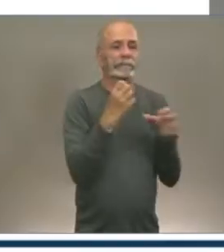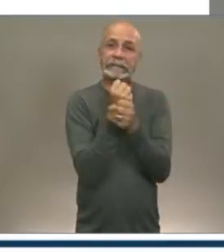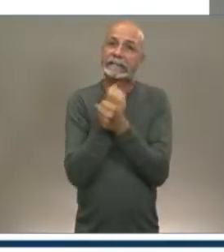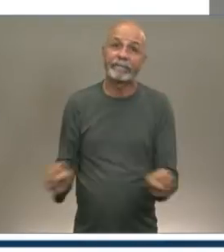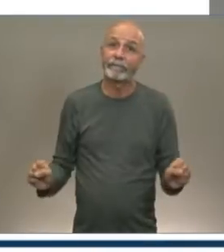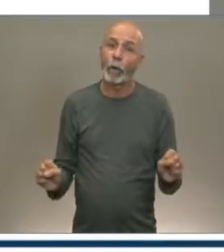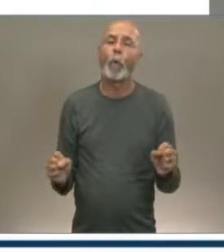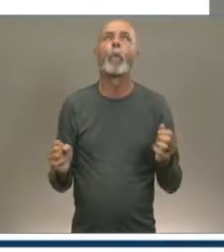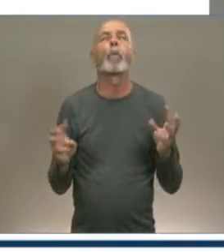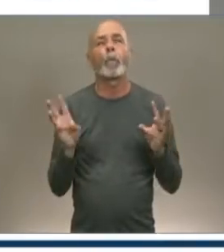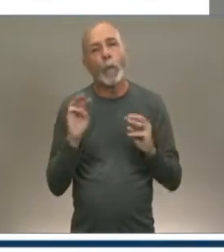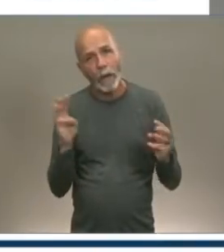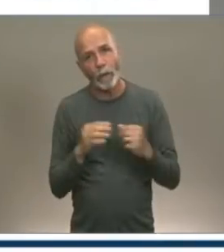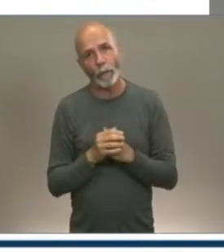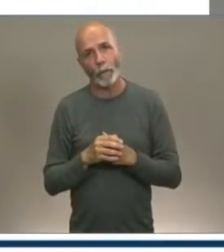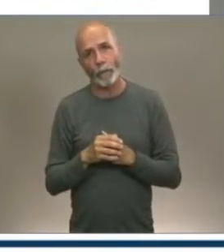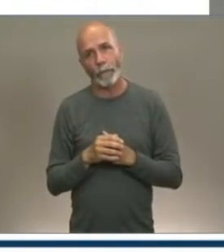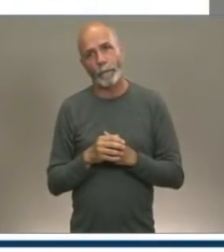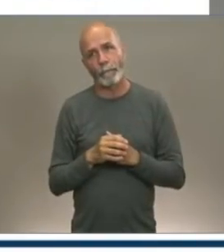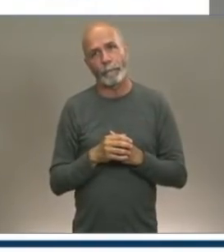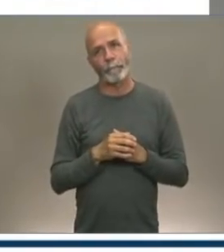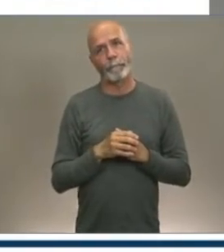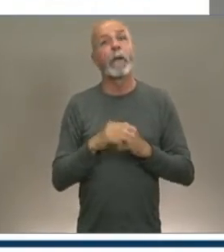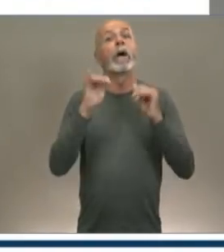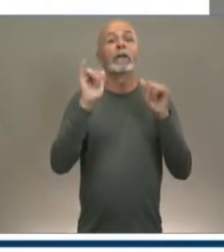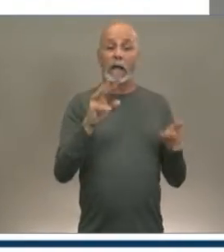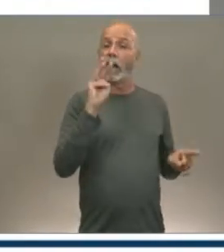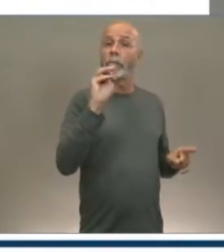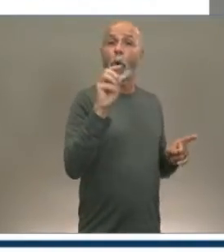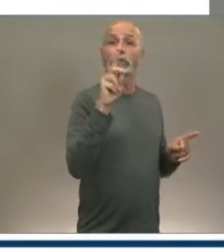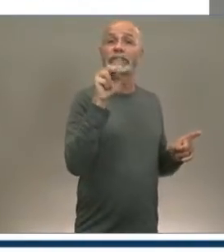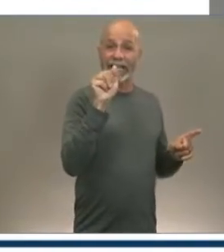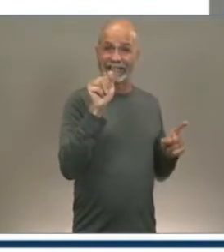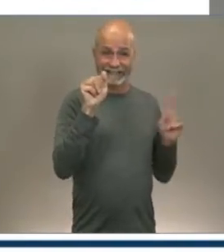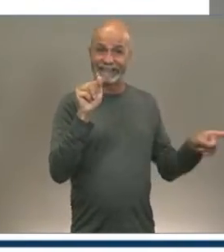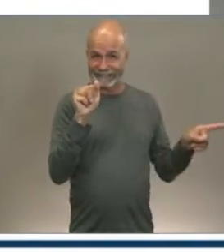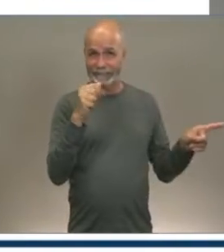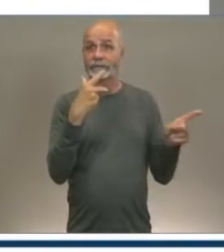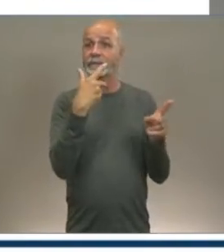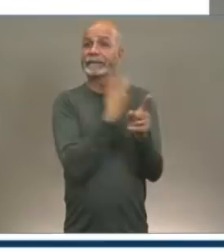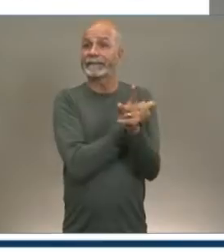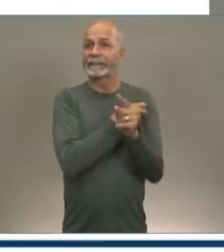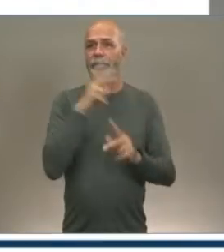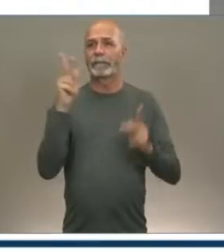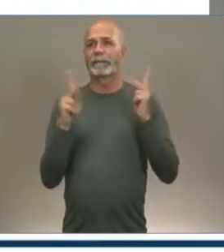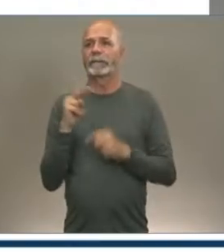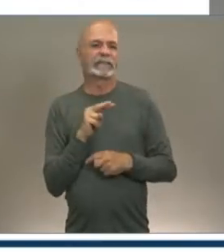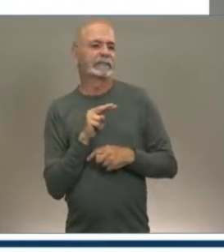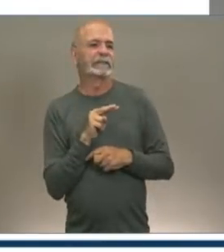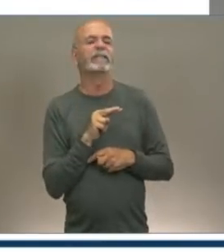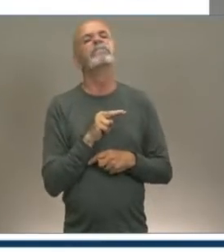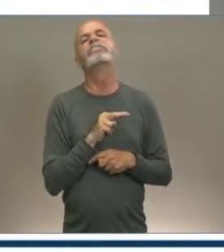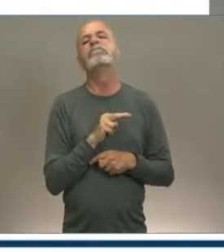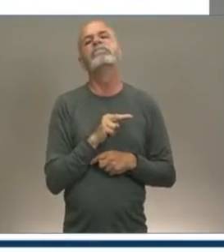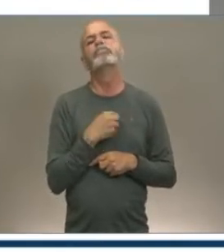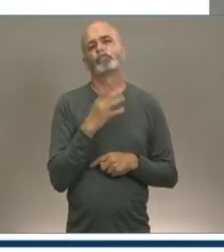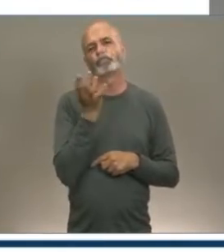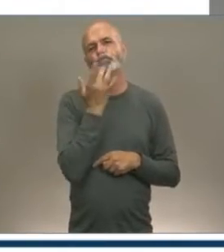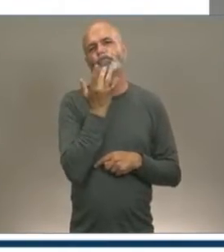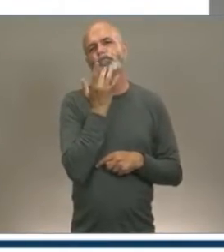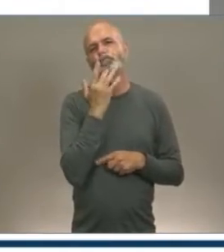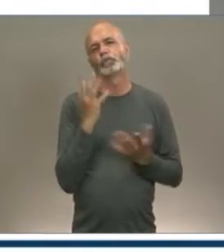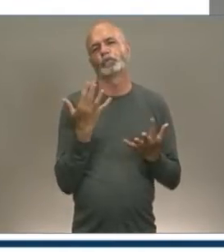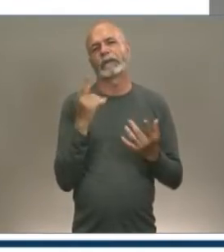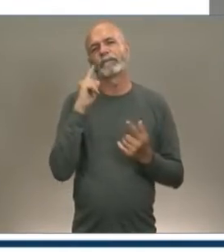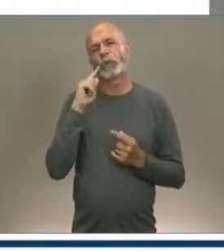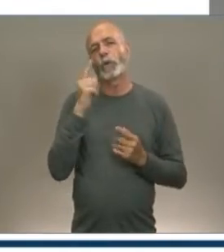I'd like to talk a bit about the Moderna vaccine. We have heard some people saying that they want to wait, instead of getting Moderna vaccine, that they want to wait for a second